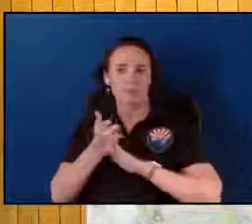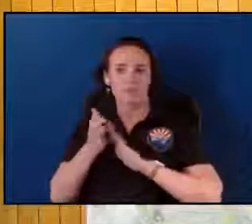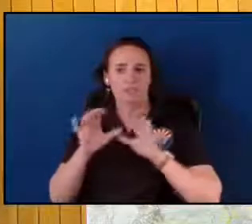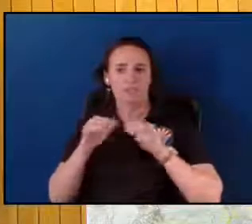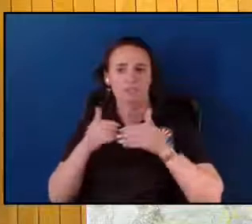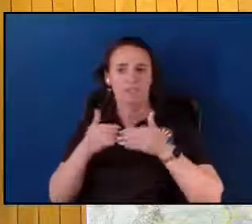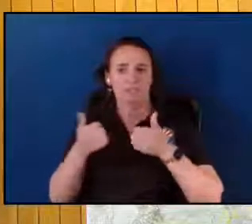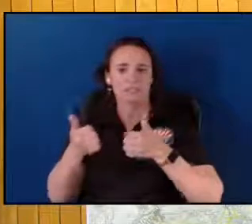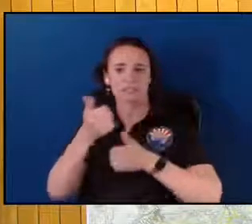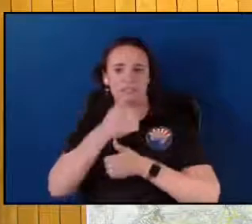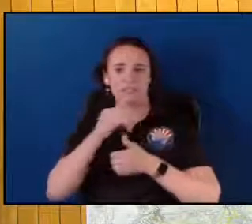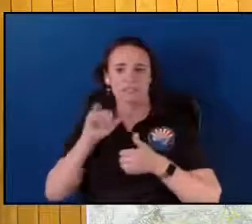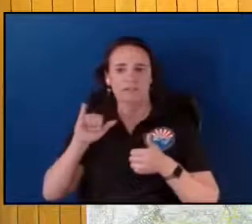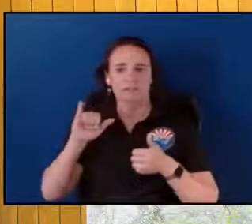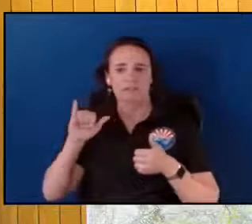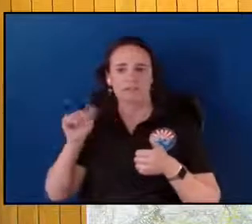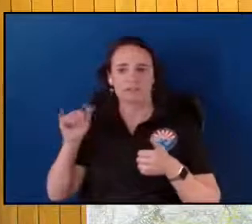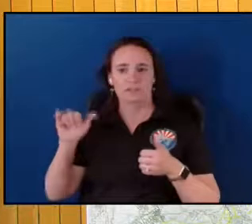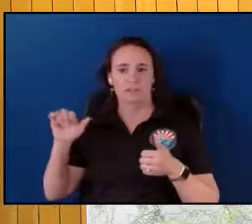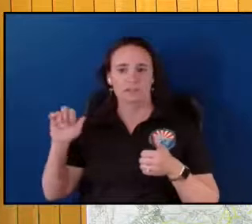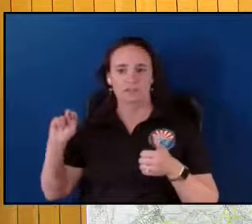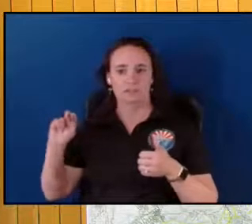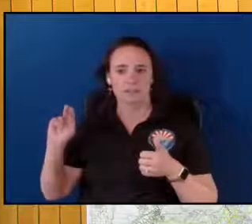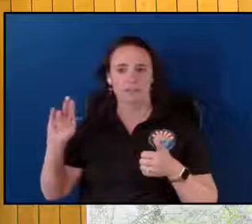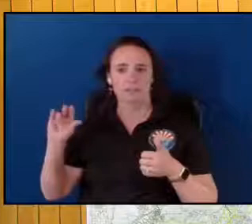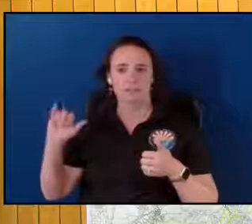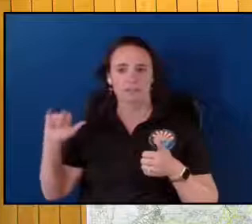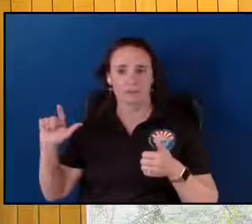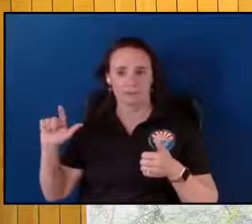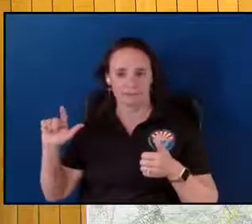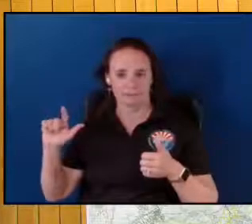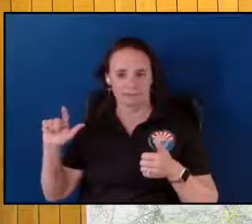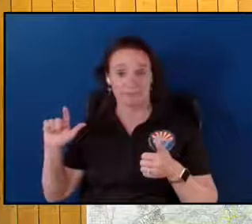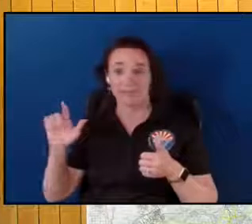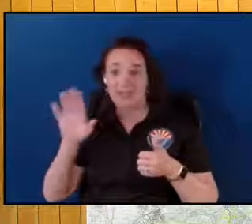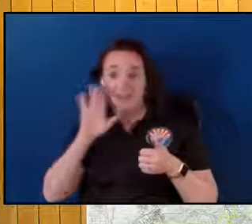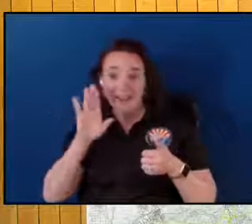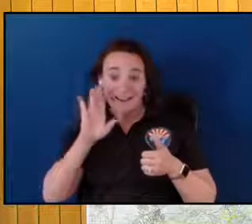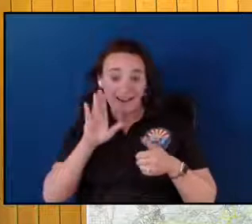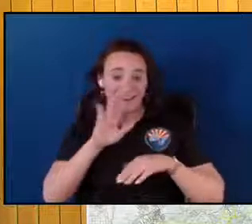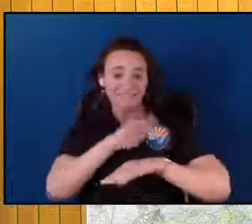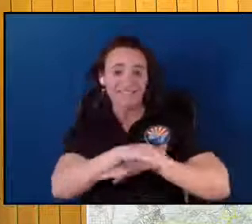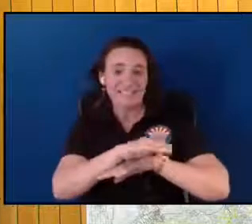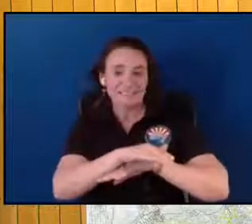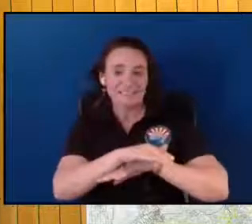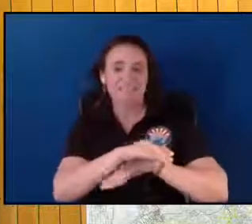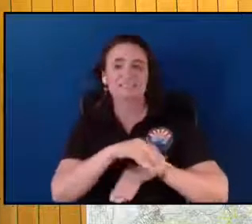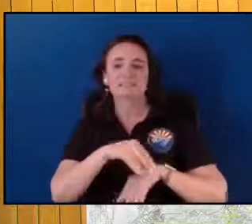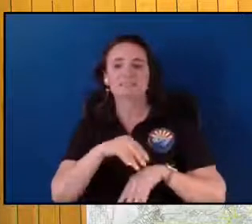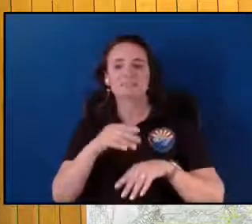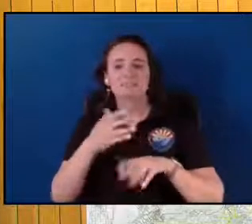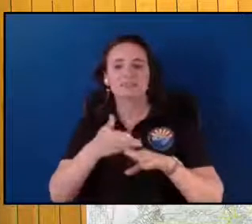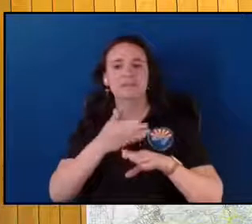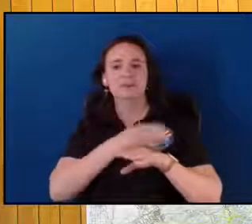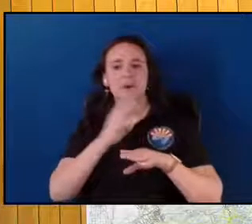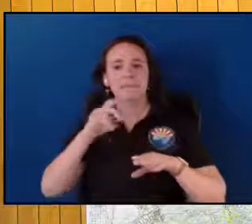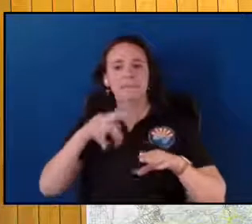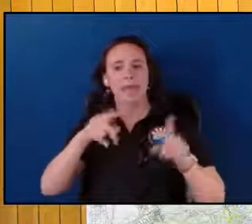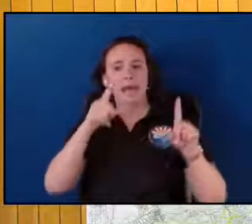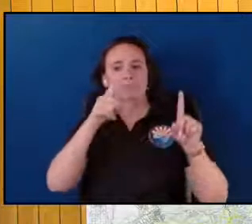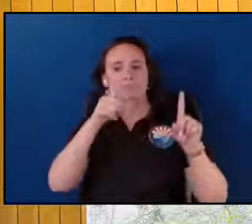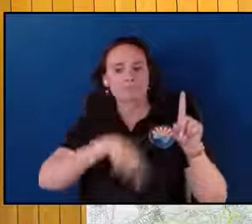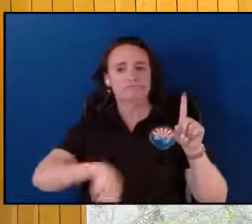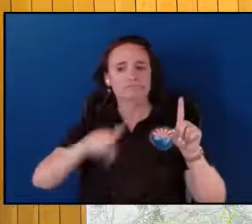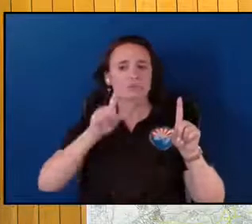hi. Good evening. Before I go around the map, I'll let you know what was going on the dozer lines to the north there.